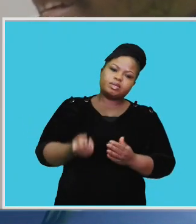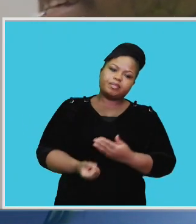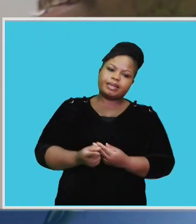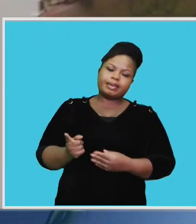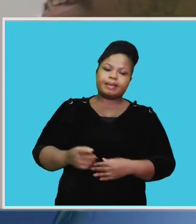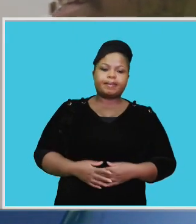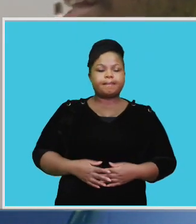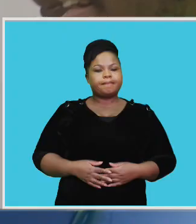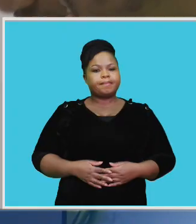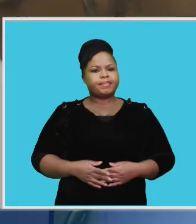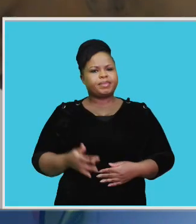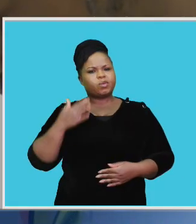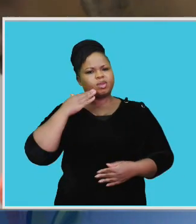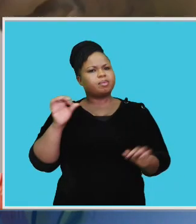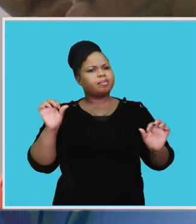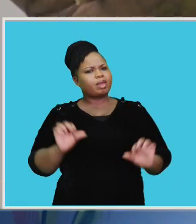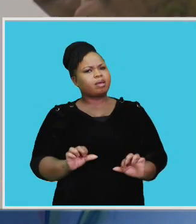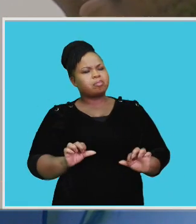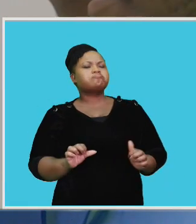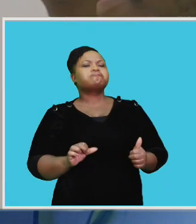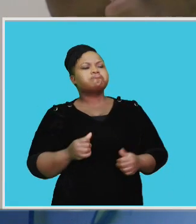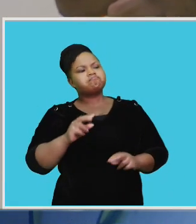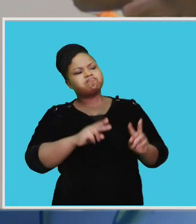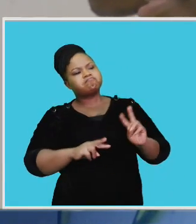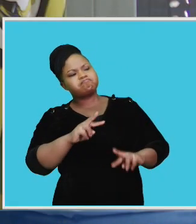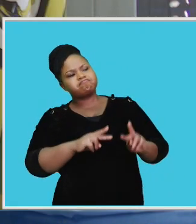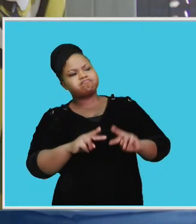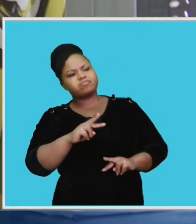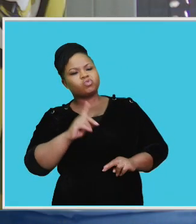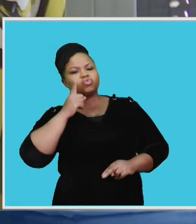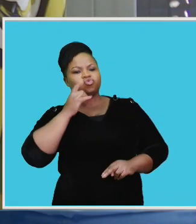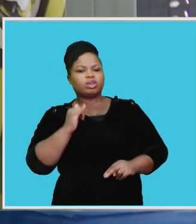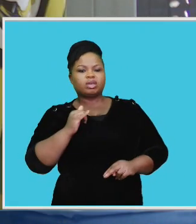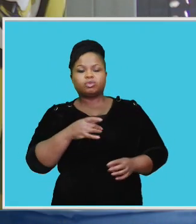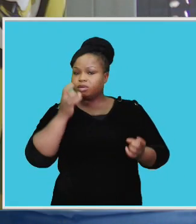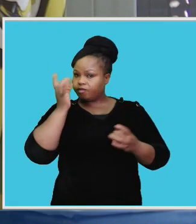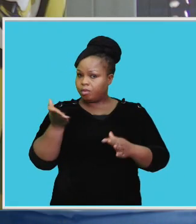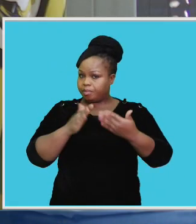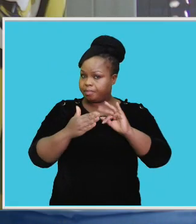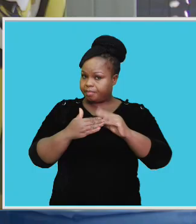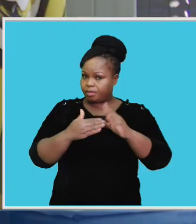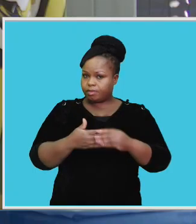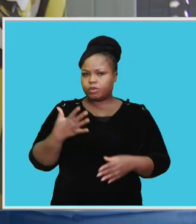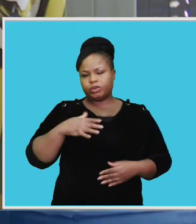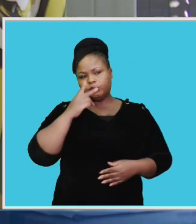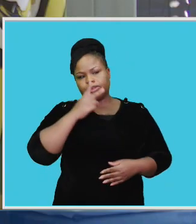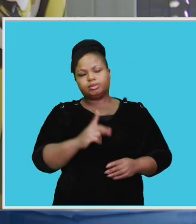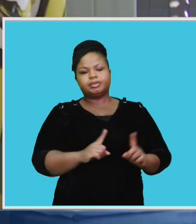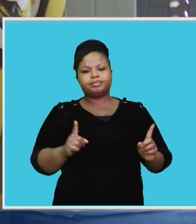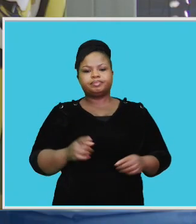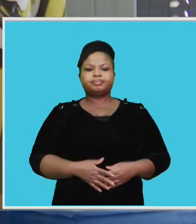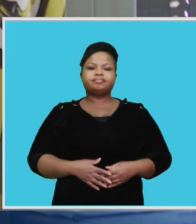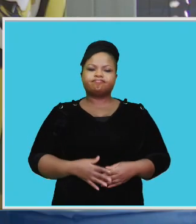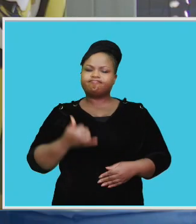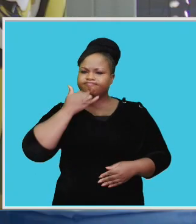Ukuya sithola ukuthi as a contractor umsebenzi uhamba kanjani. You made a promise, we informed the residents, we just want to see. But I'm glad to say